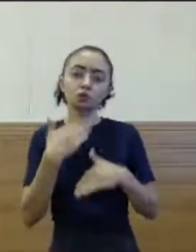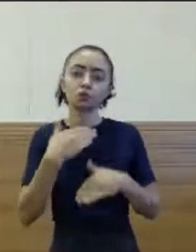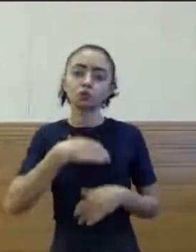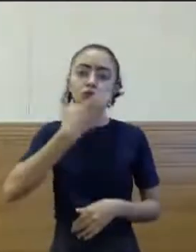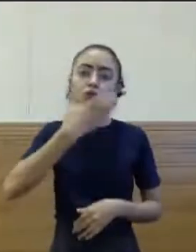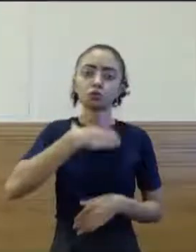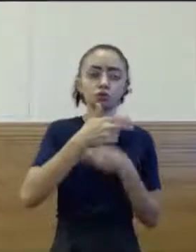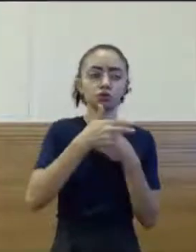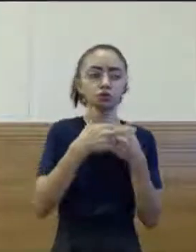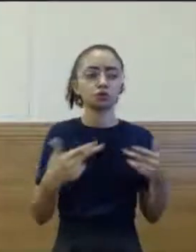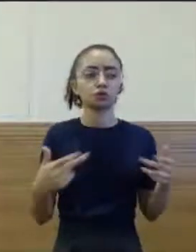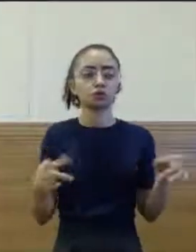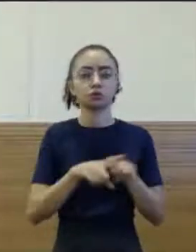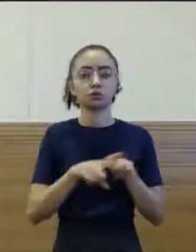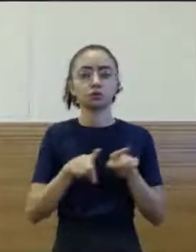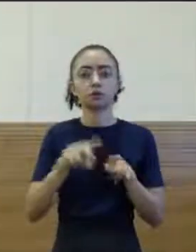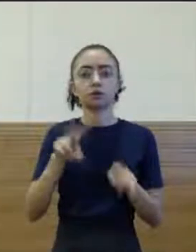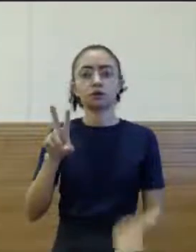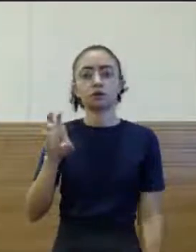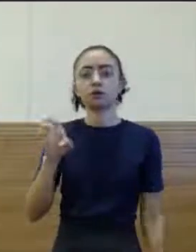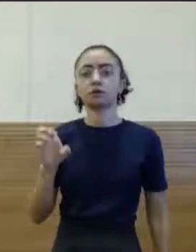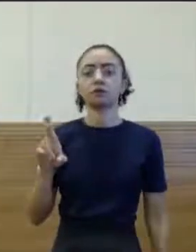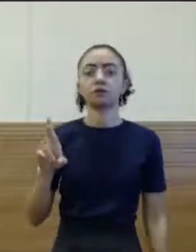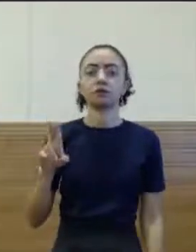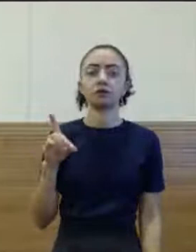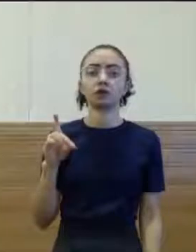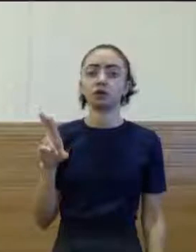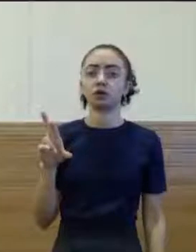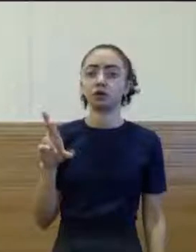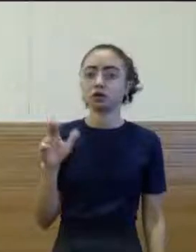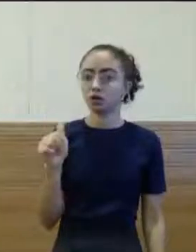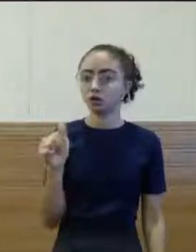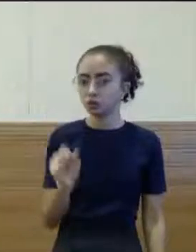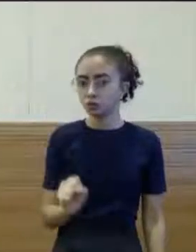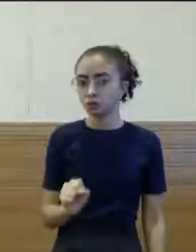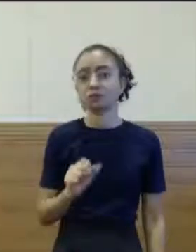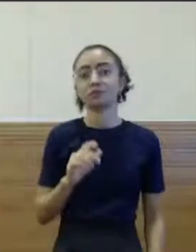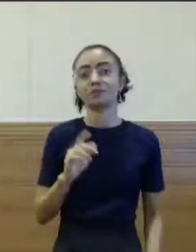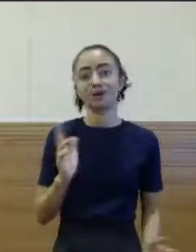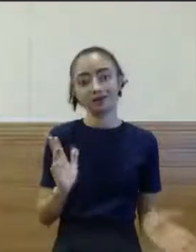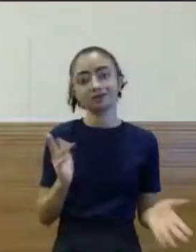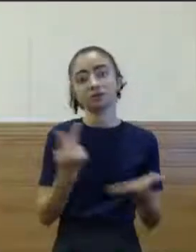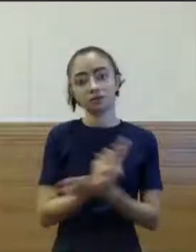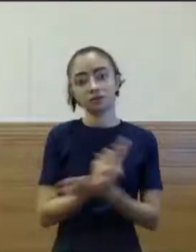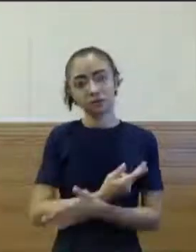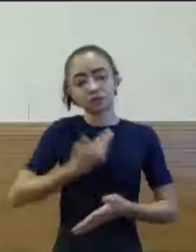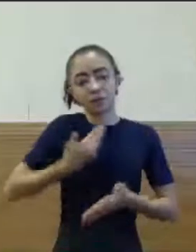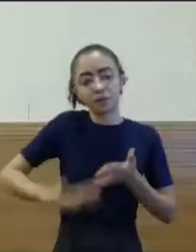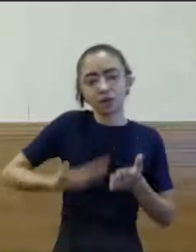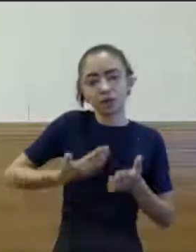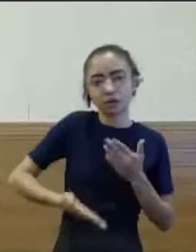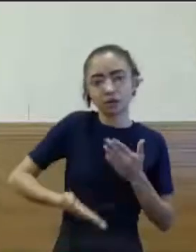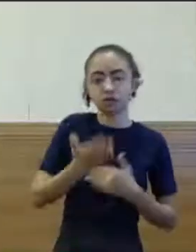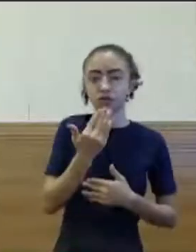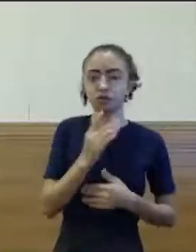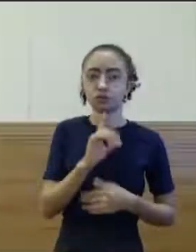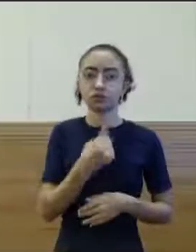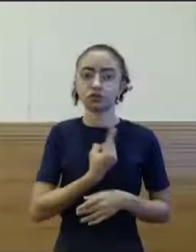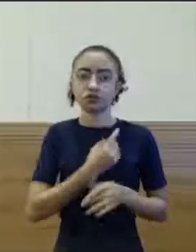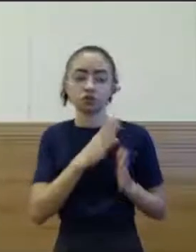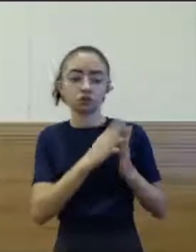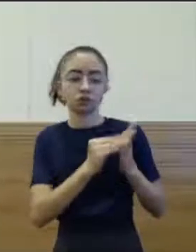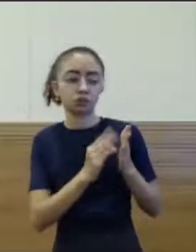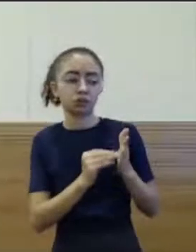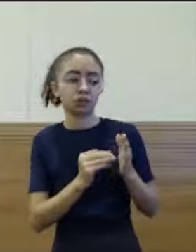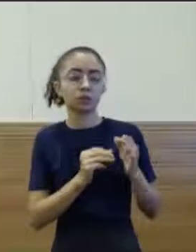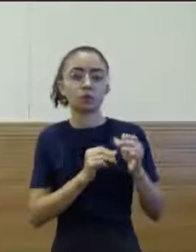but we know they're wasting this type of food in such a way that we are defining